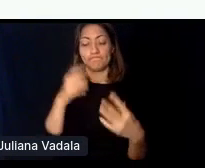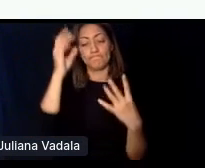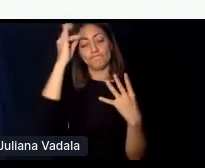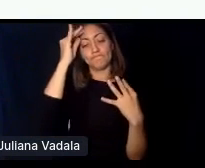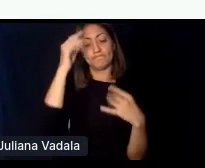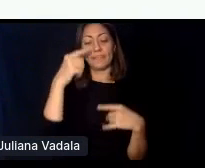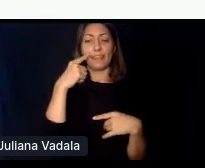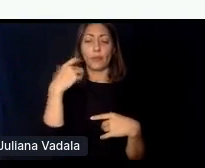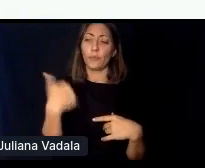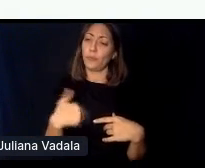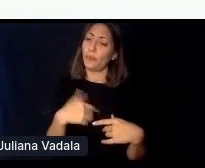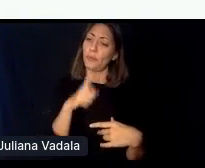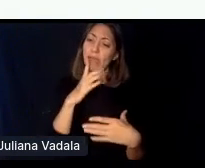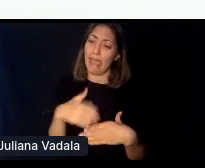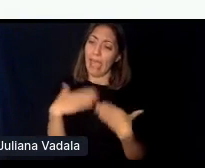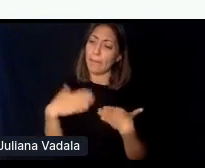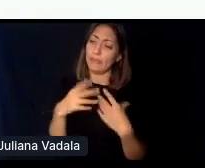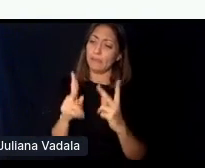like Arnold.